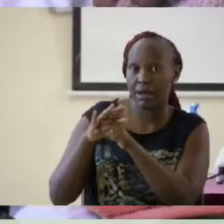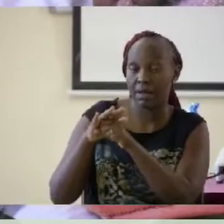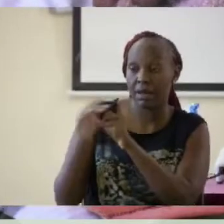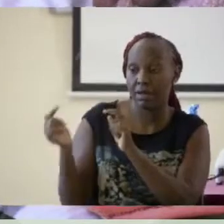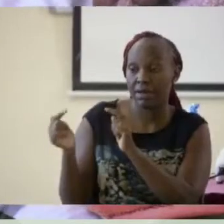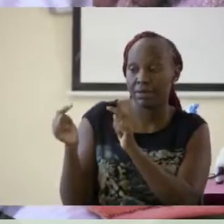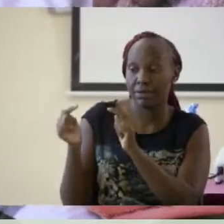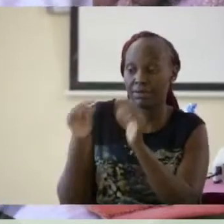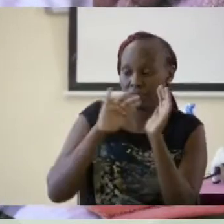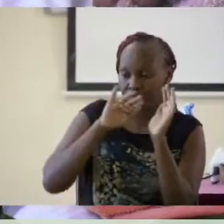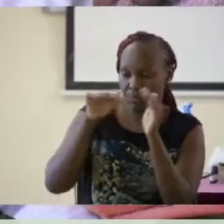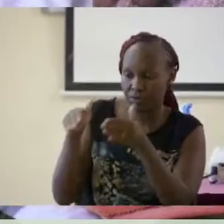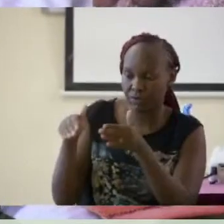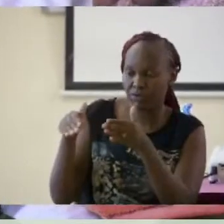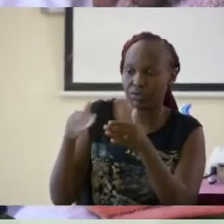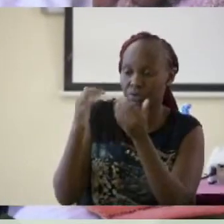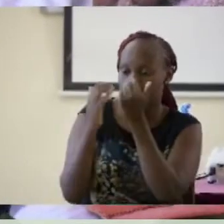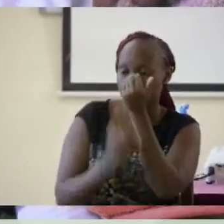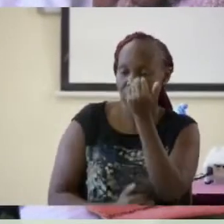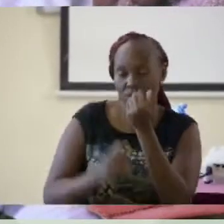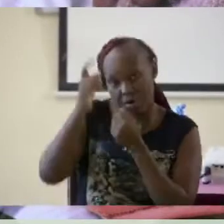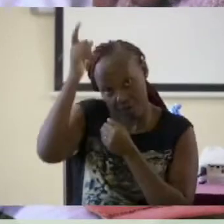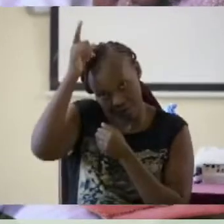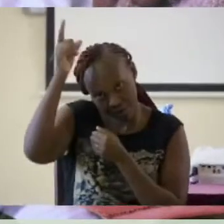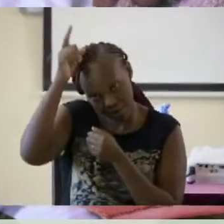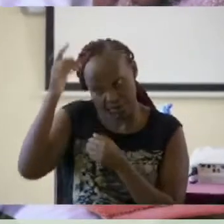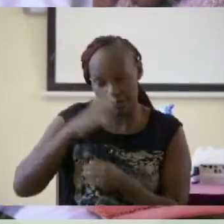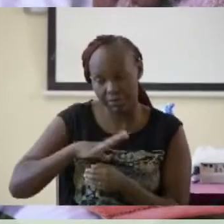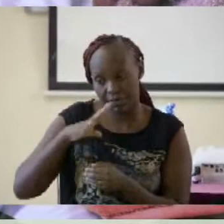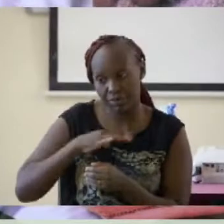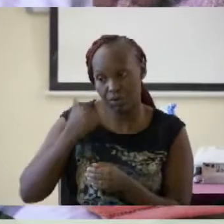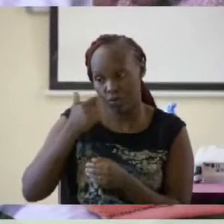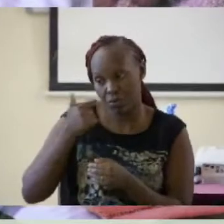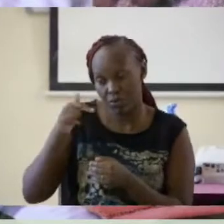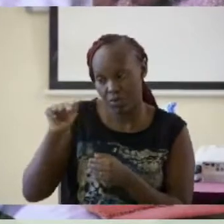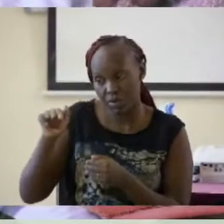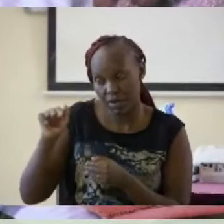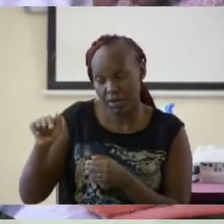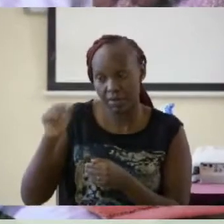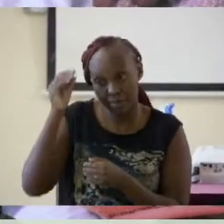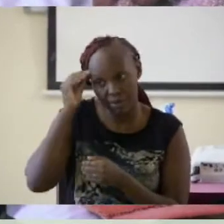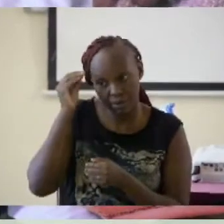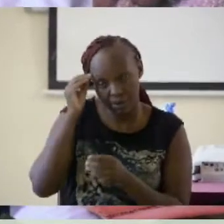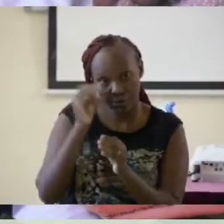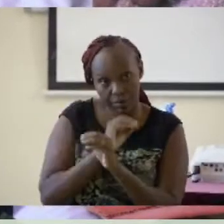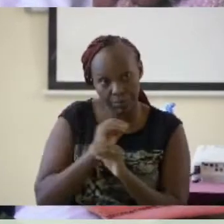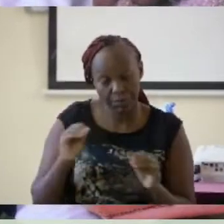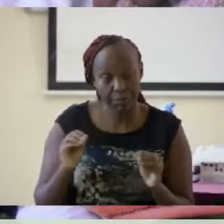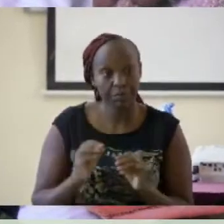the poor rural residents. The rural residents are mainly uneducated.